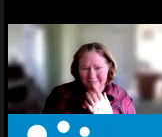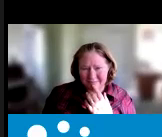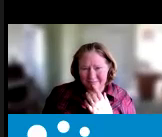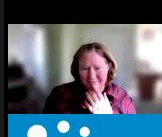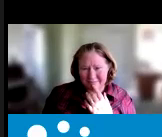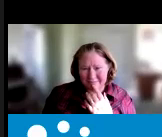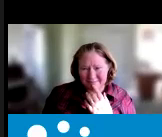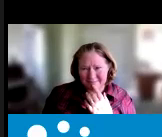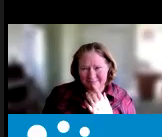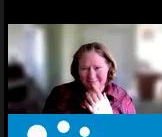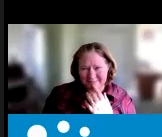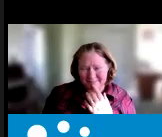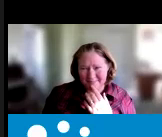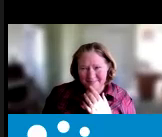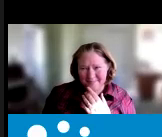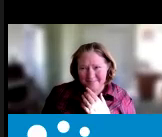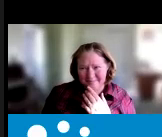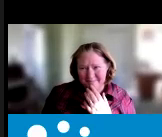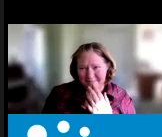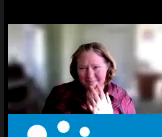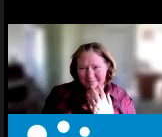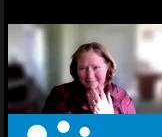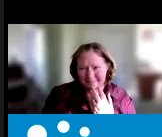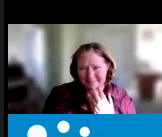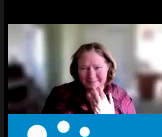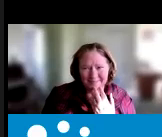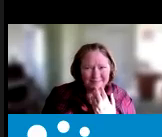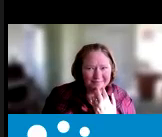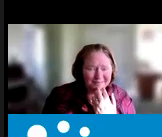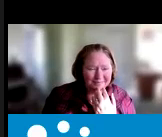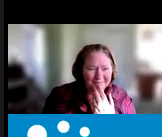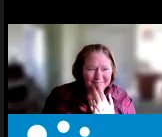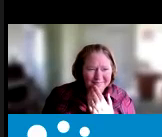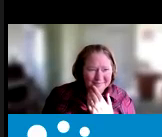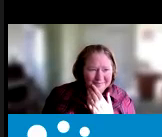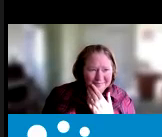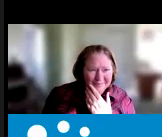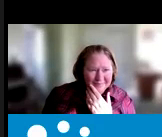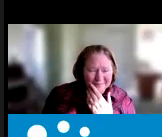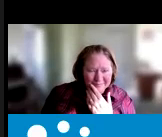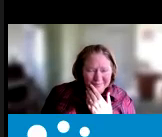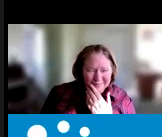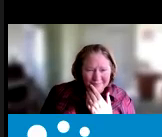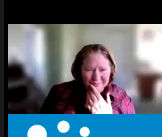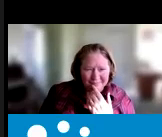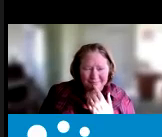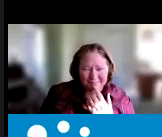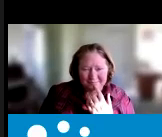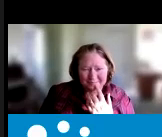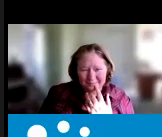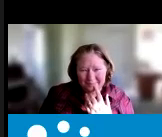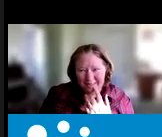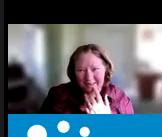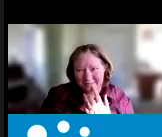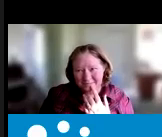get could actually be the one that submits and gets the funding and then kind of goes and works with the school? Is there any chance that might be happening? I don't know if you